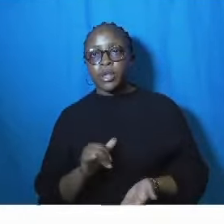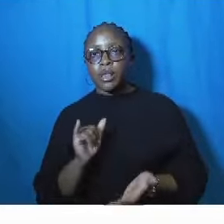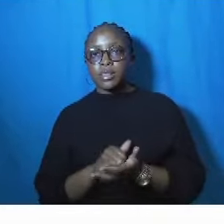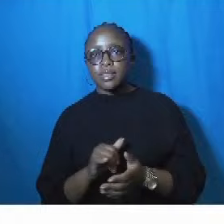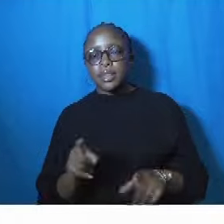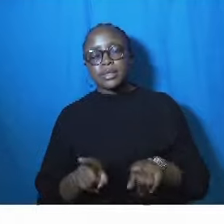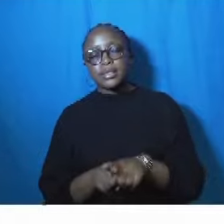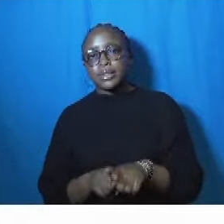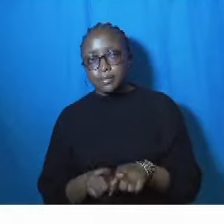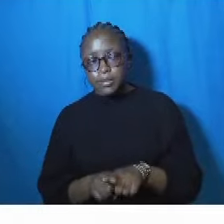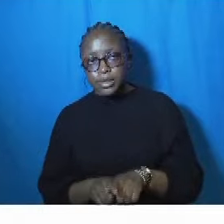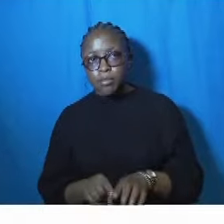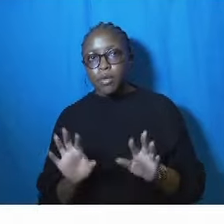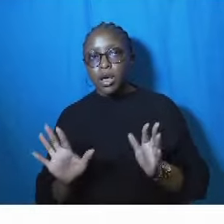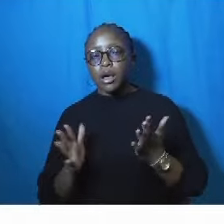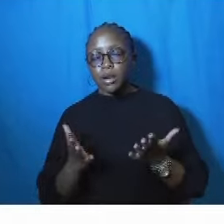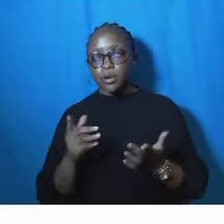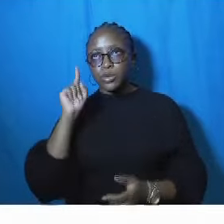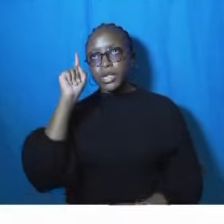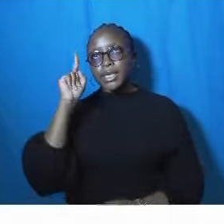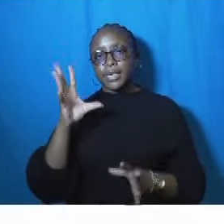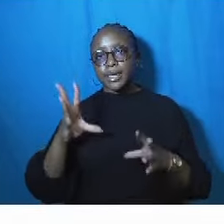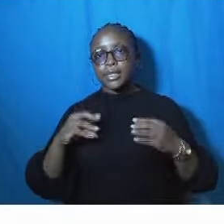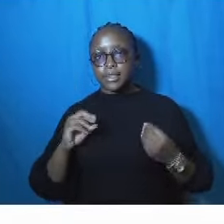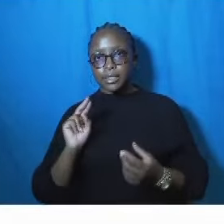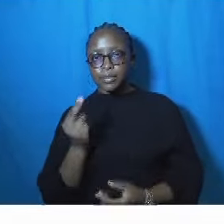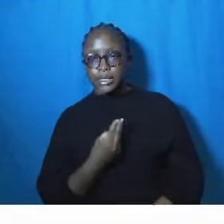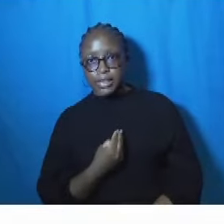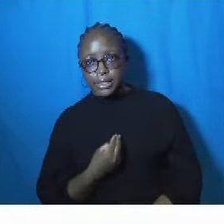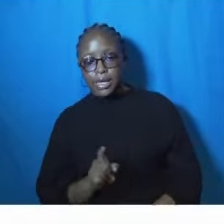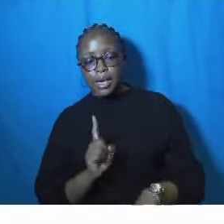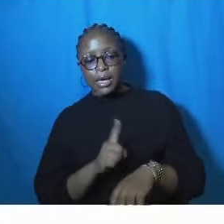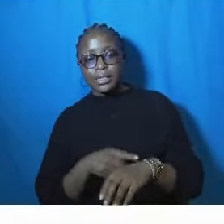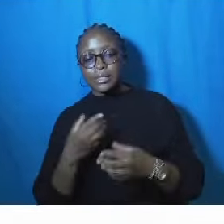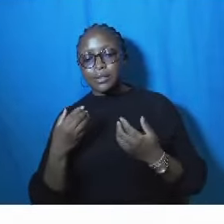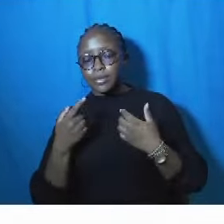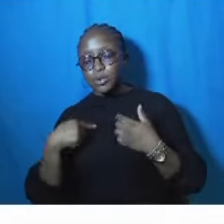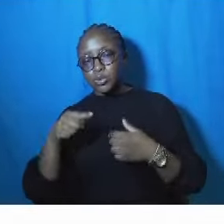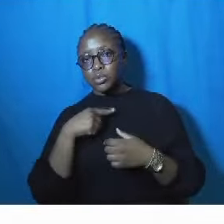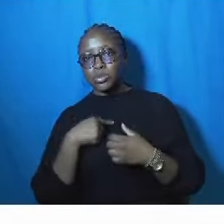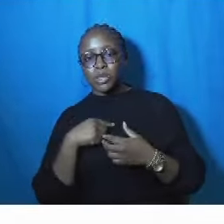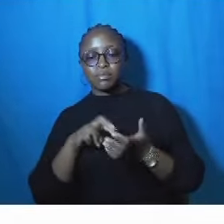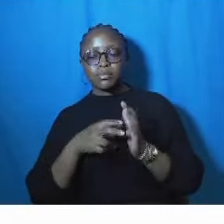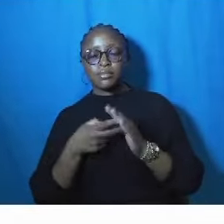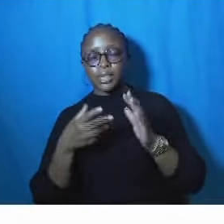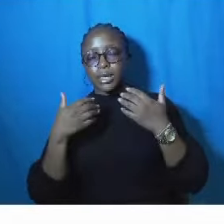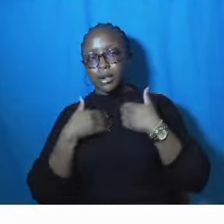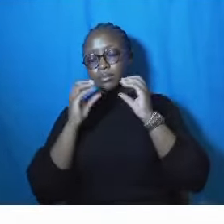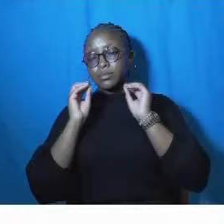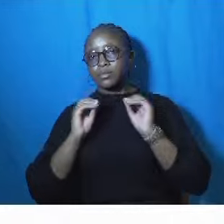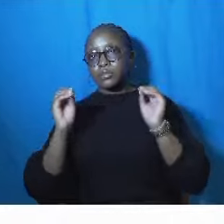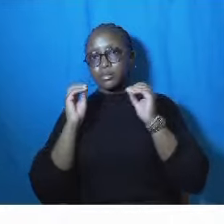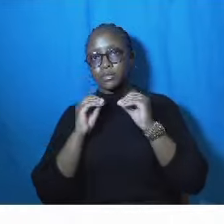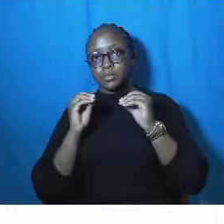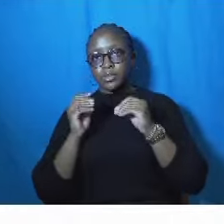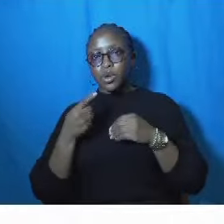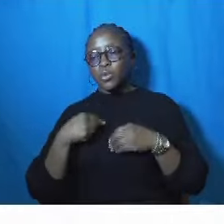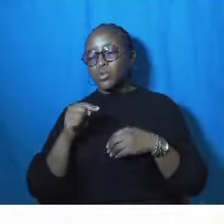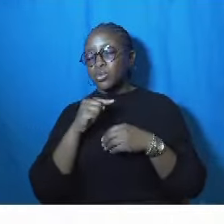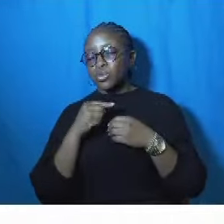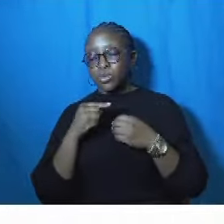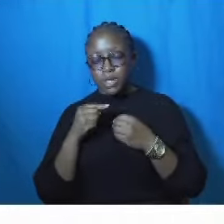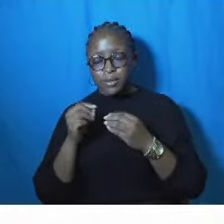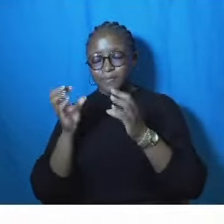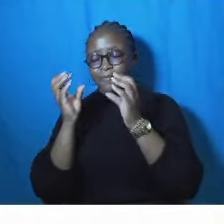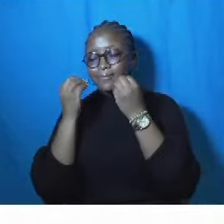us. When we were nothing, we were wretched. So why would you put a stumbling block against your brother or